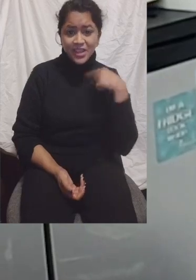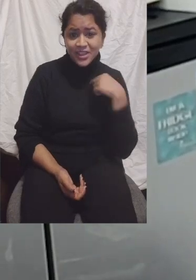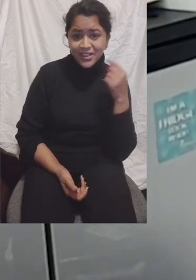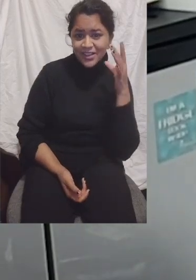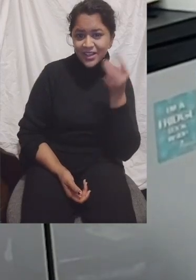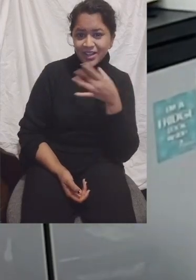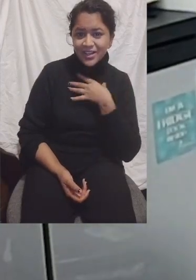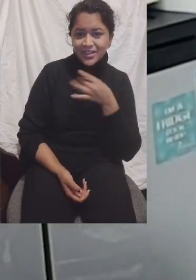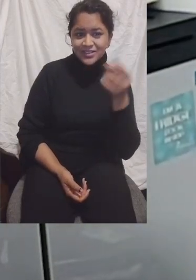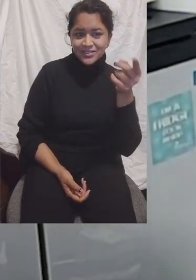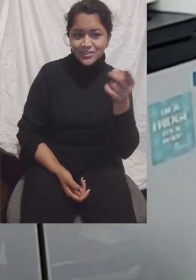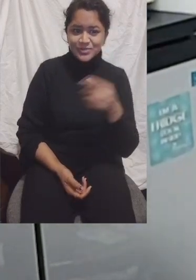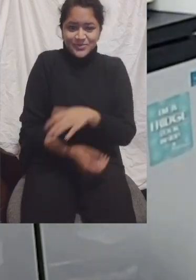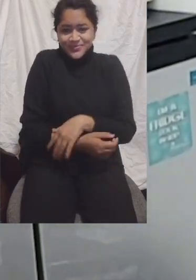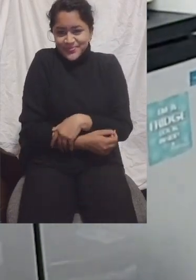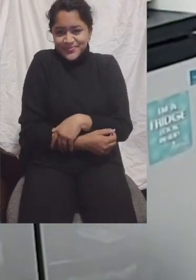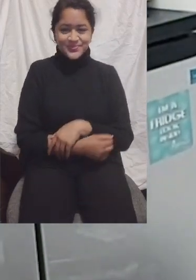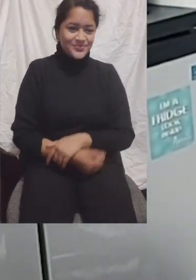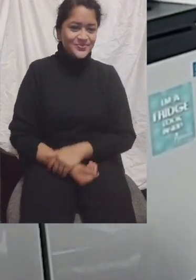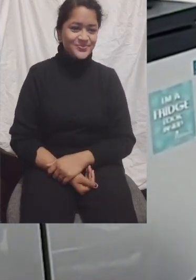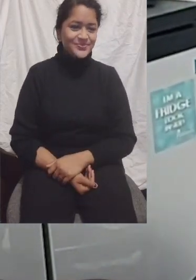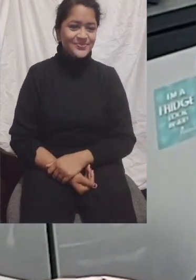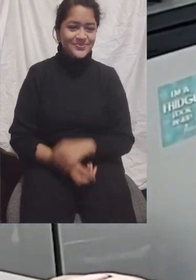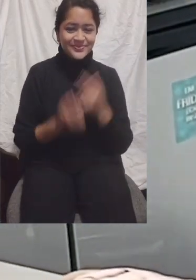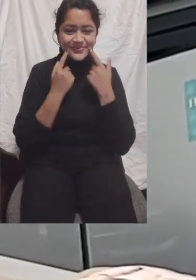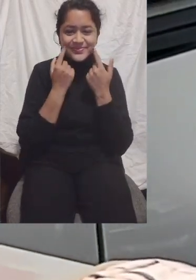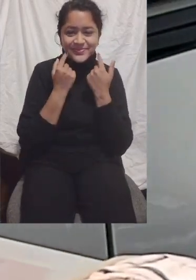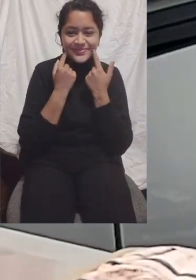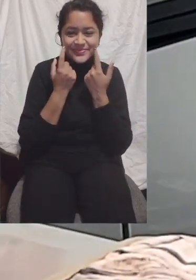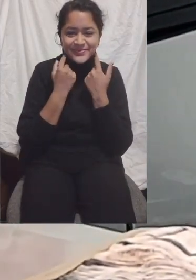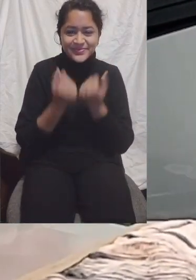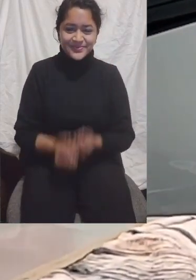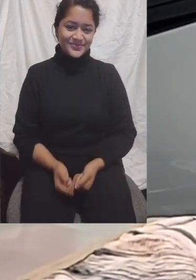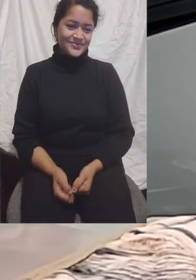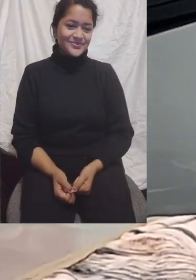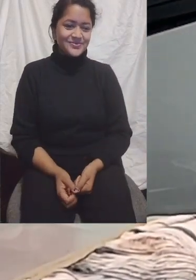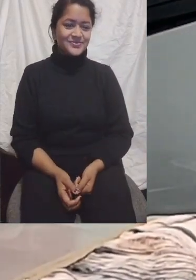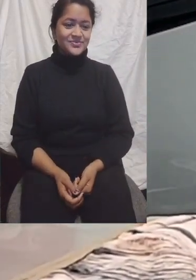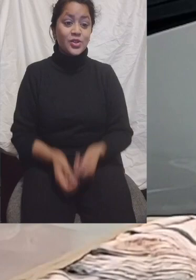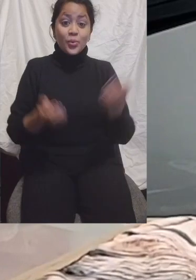I think she likes you. That's your sign. There you go.